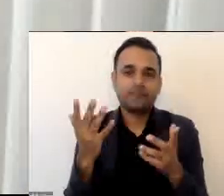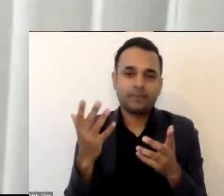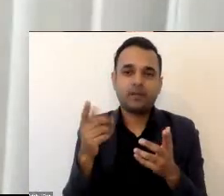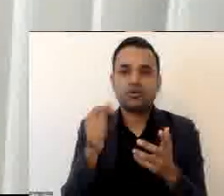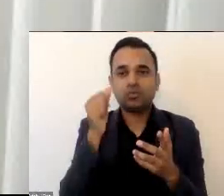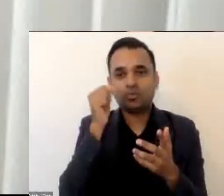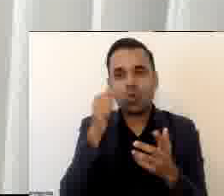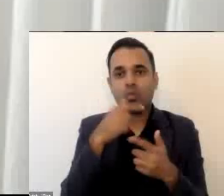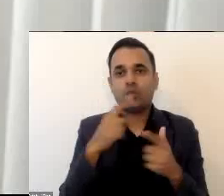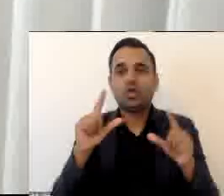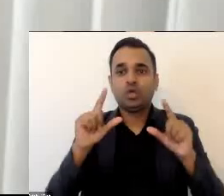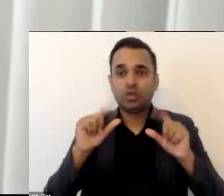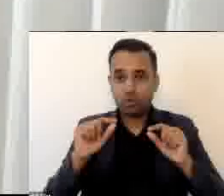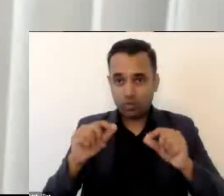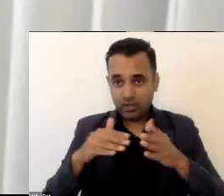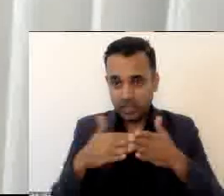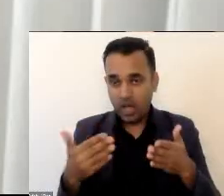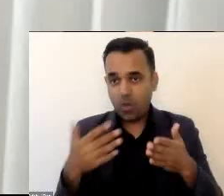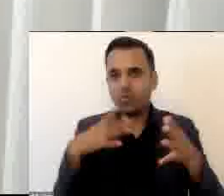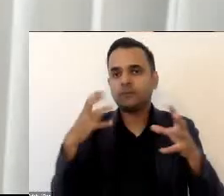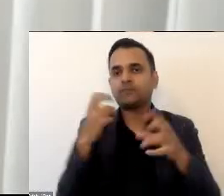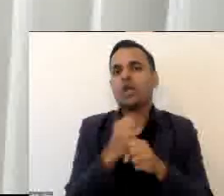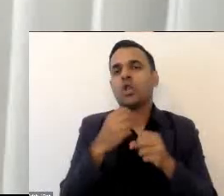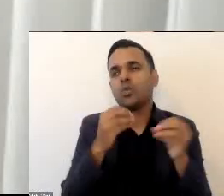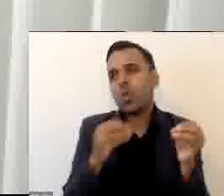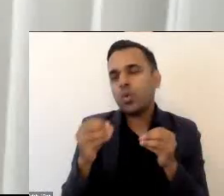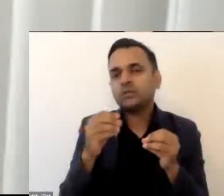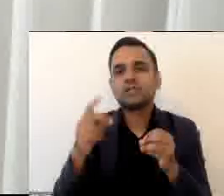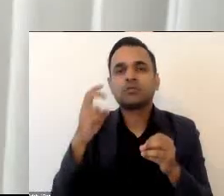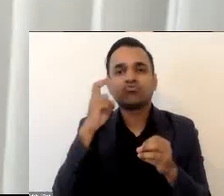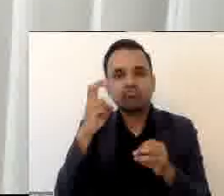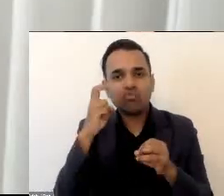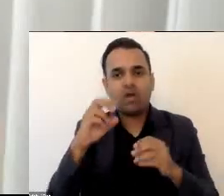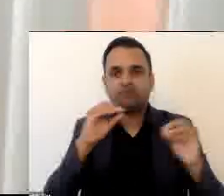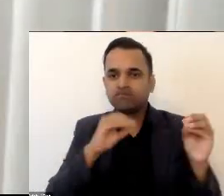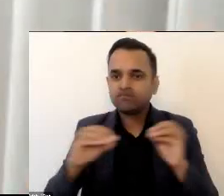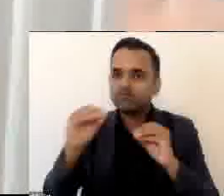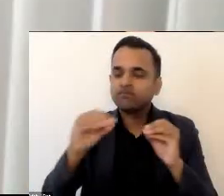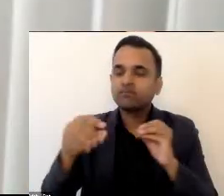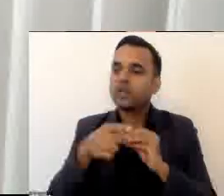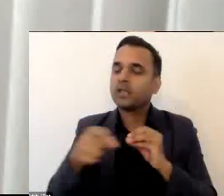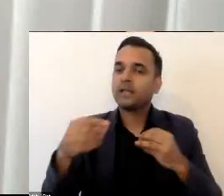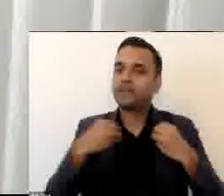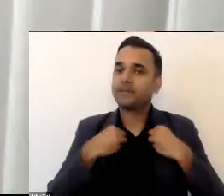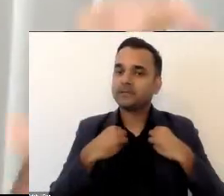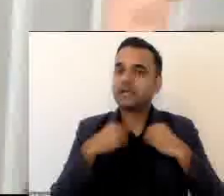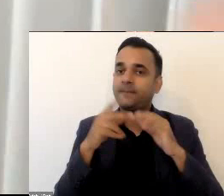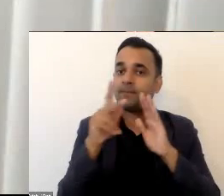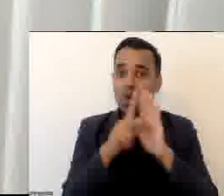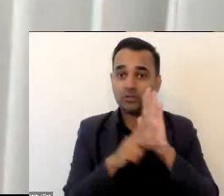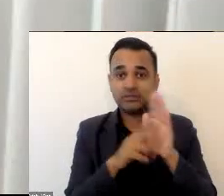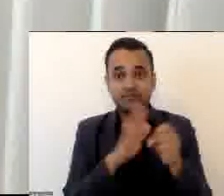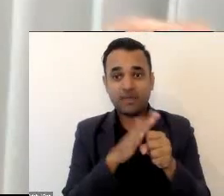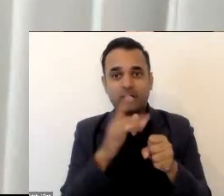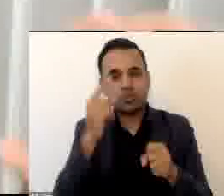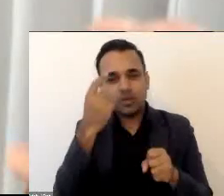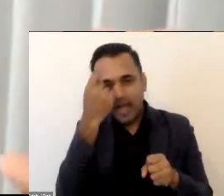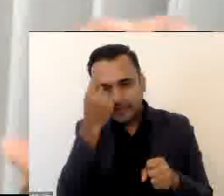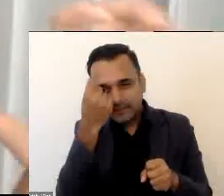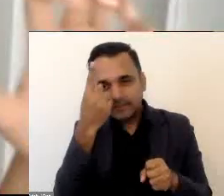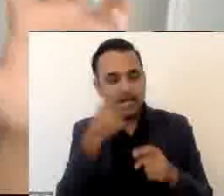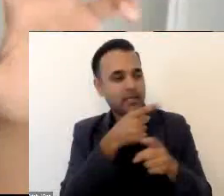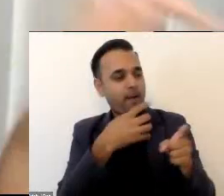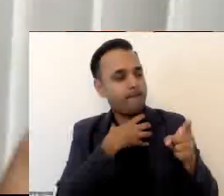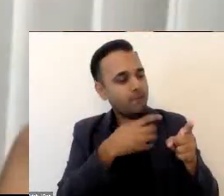looking at, we actually have sort of, you know, distinguished between women, business and human rights to identify and to sort of